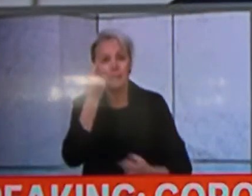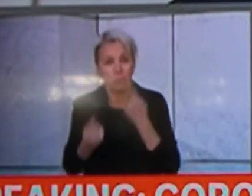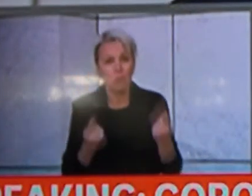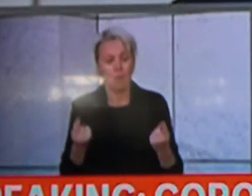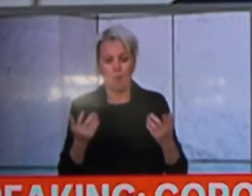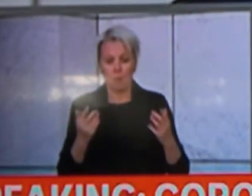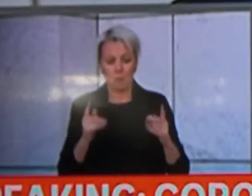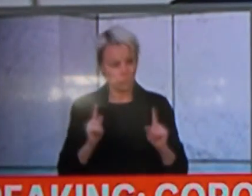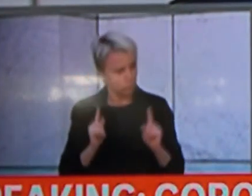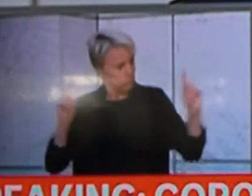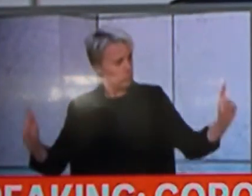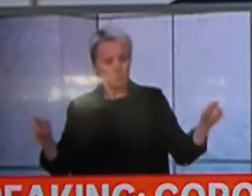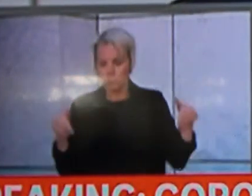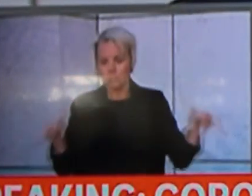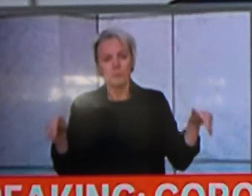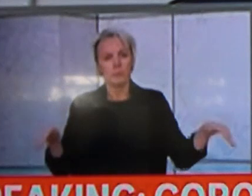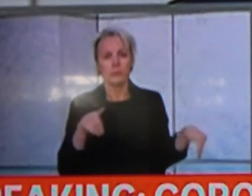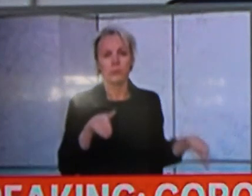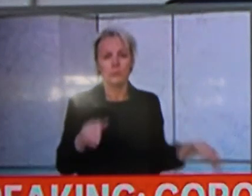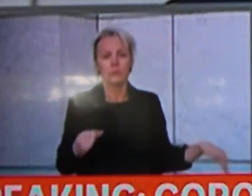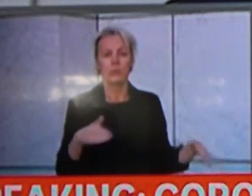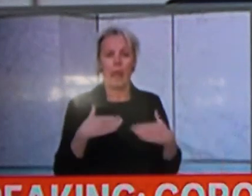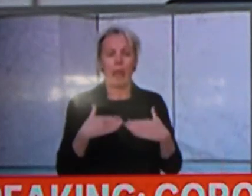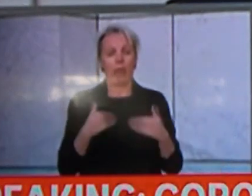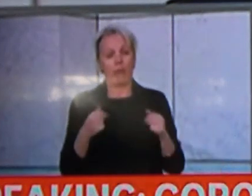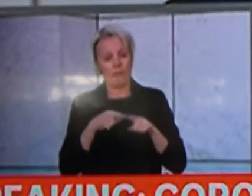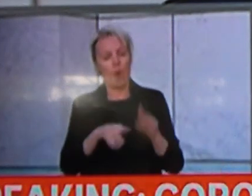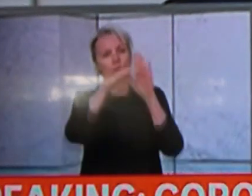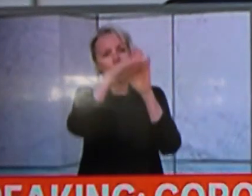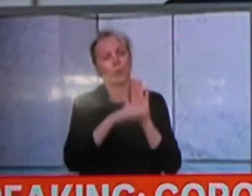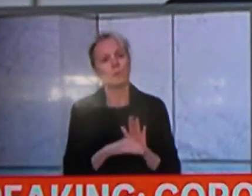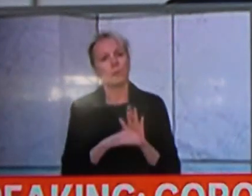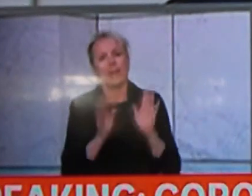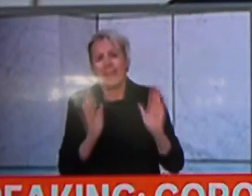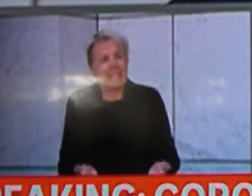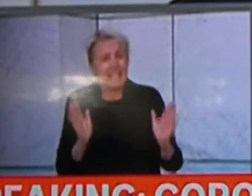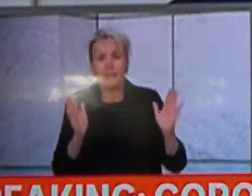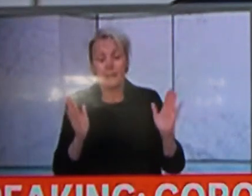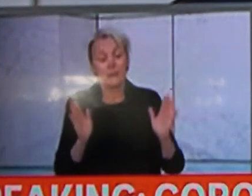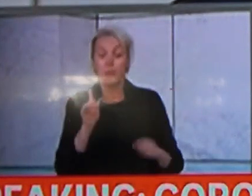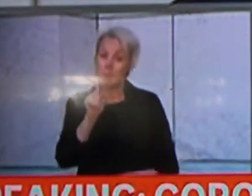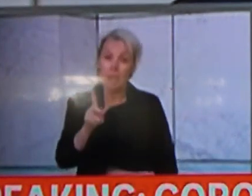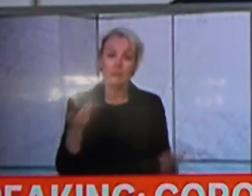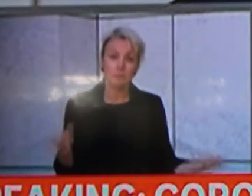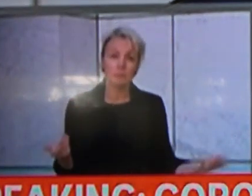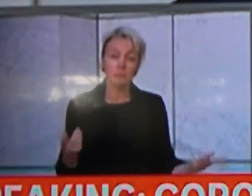thing when it comes to following these very simple rules. But inevitably, and I suspect soon, there